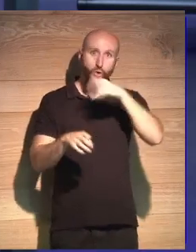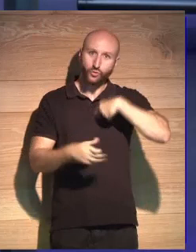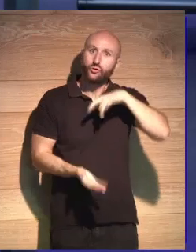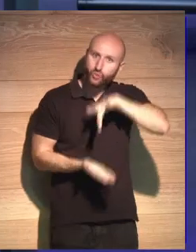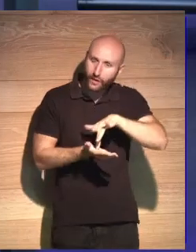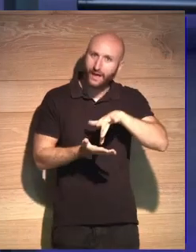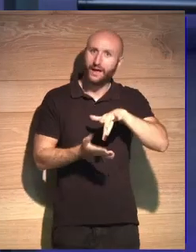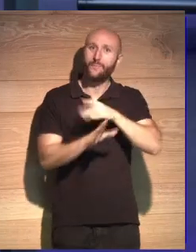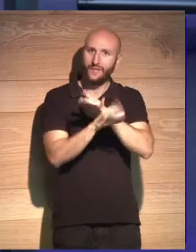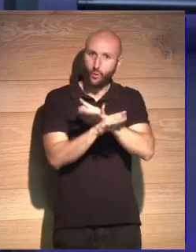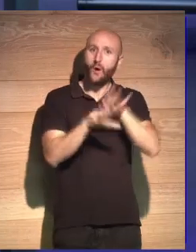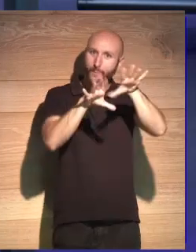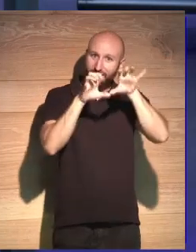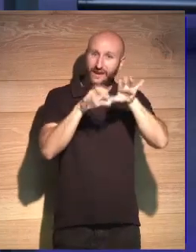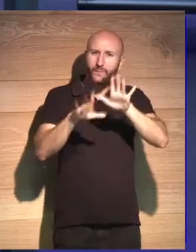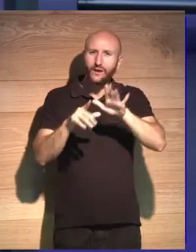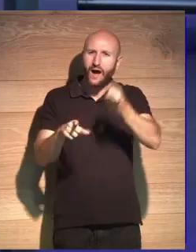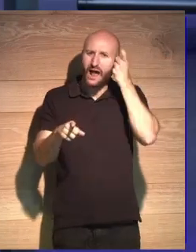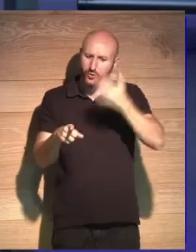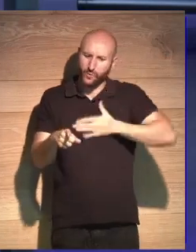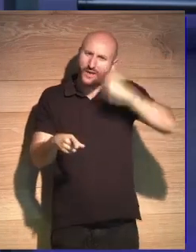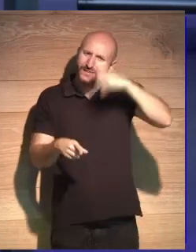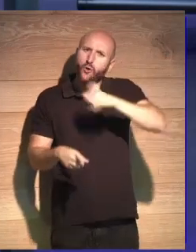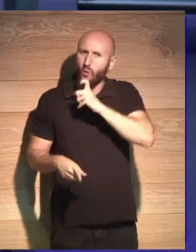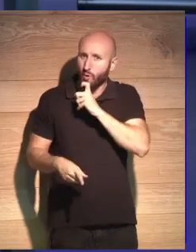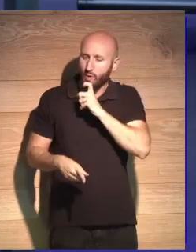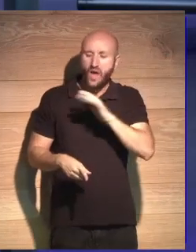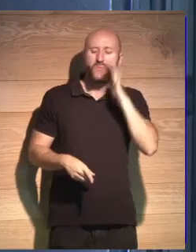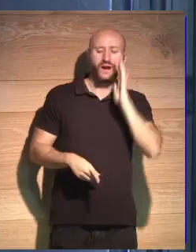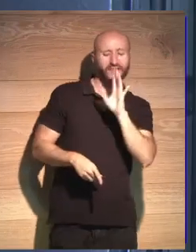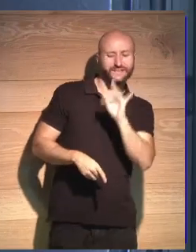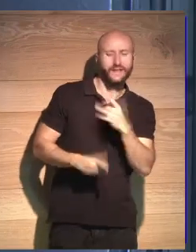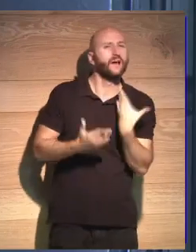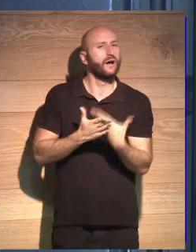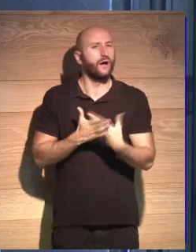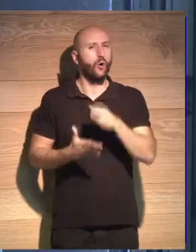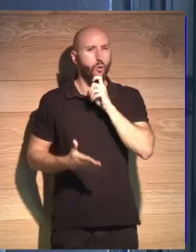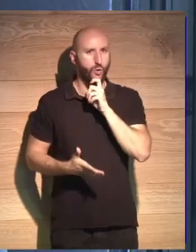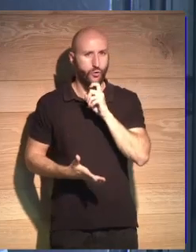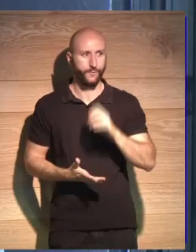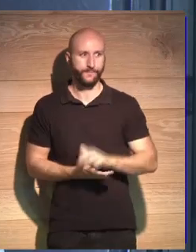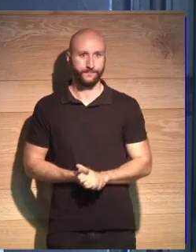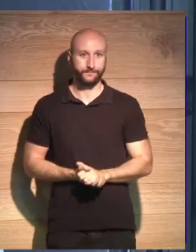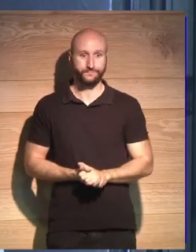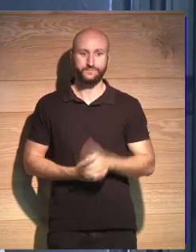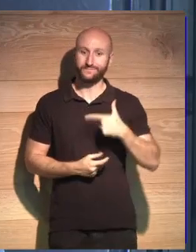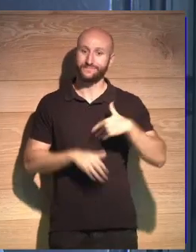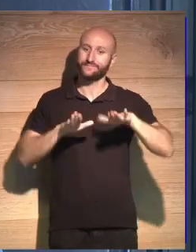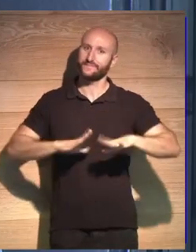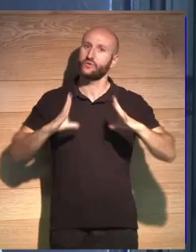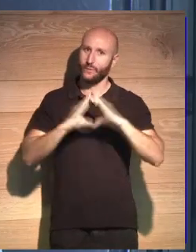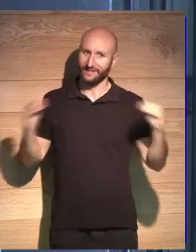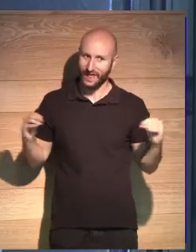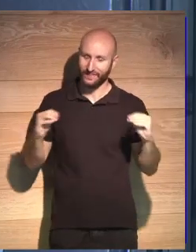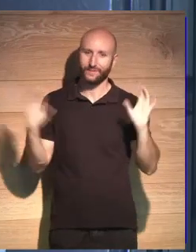something because I have learned through video games. But how can I tell that my students have to? I might have the impression that they have. But I